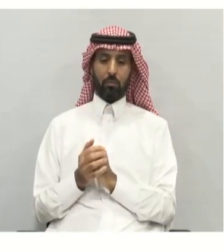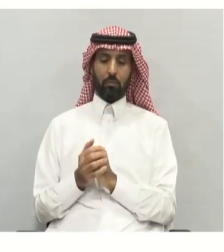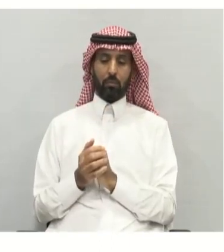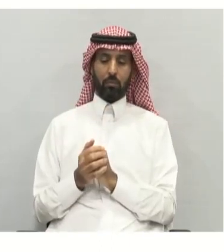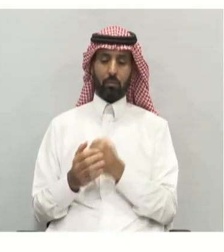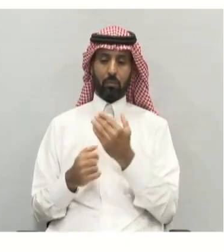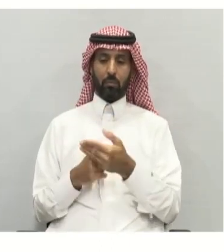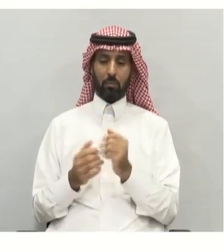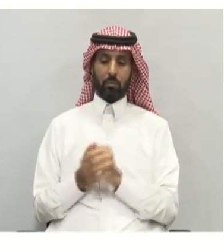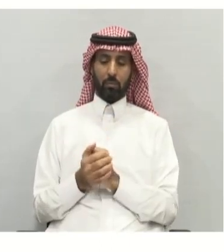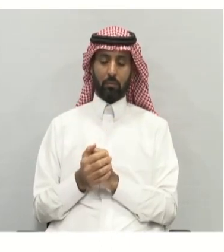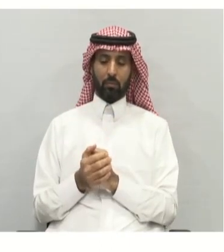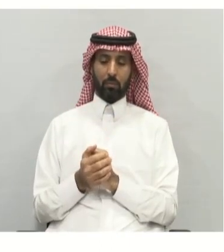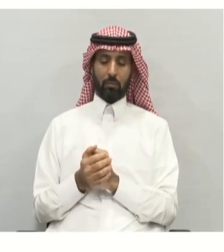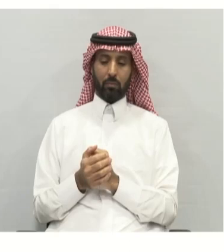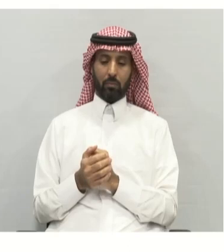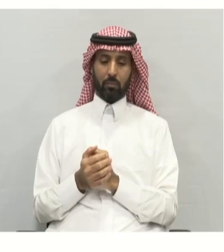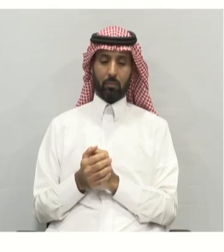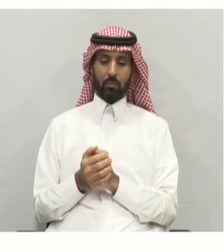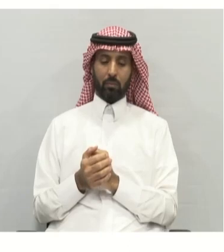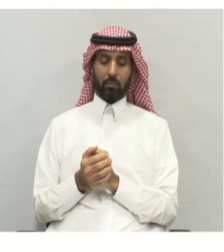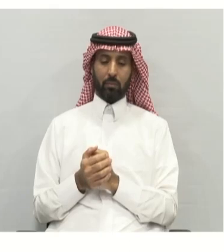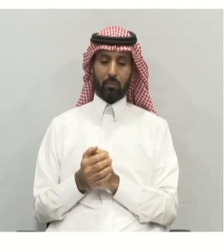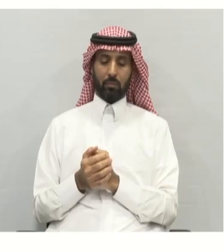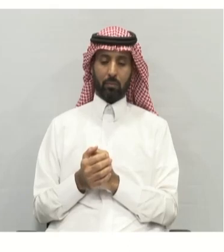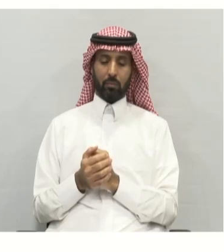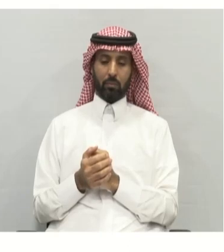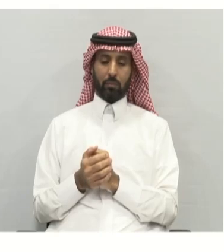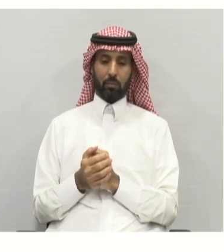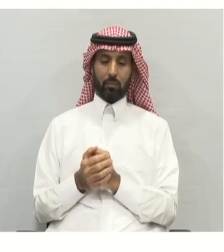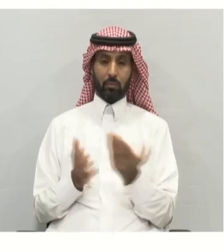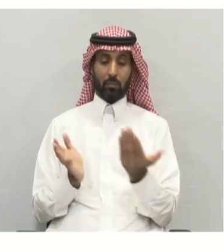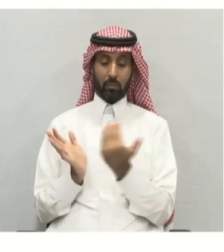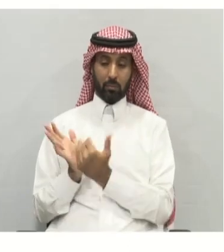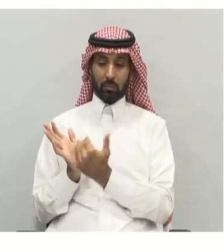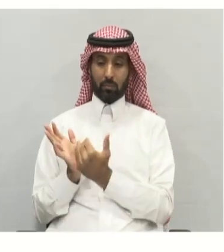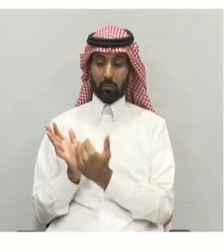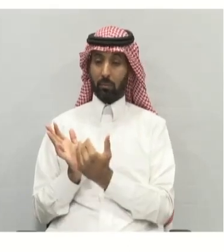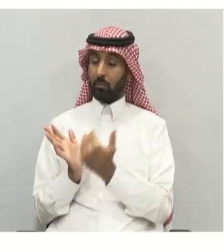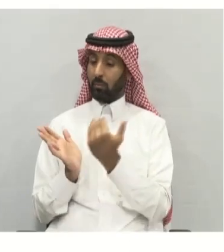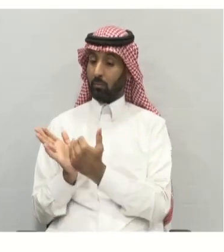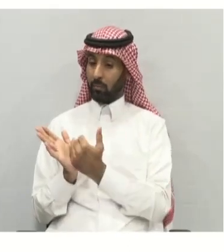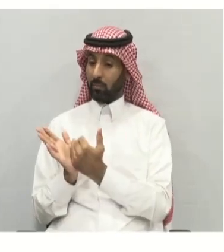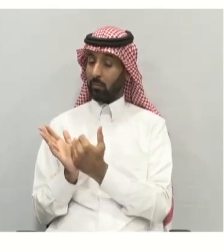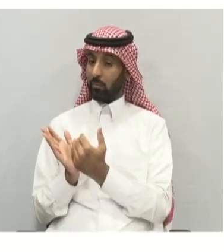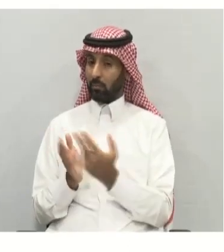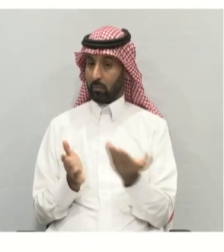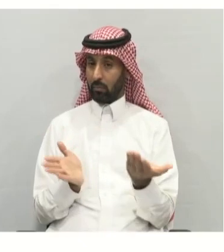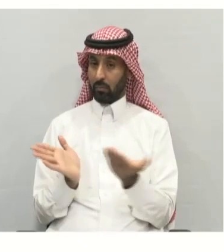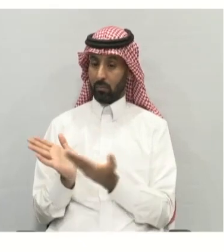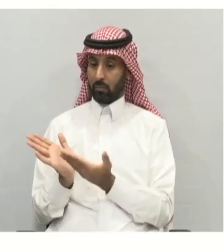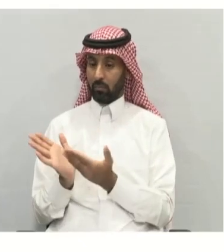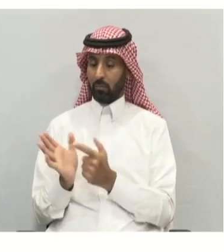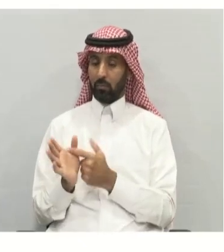very interesting exercise. After this, we have another exercise where I ask you to